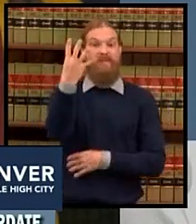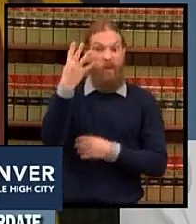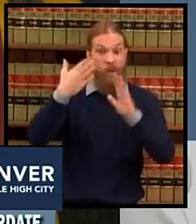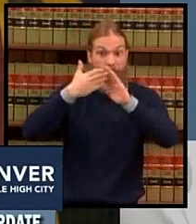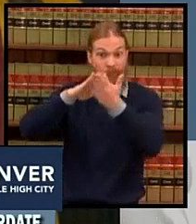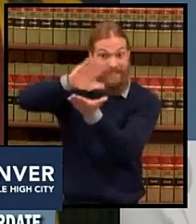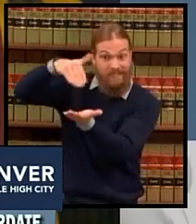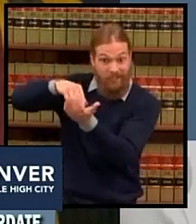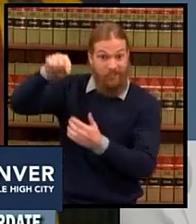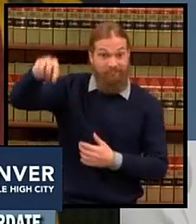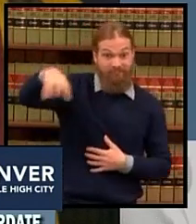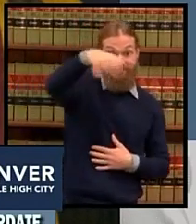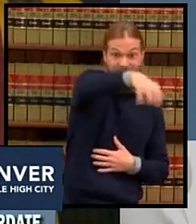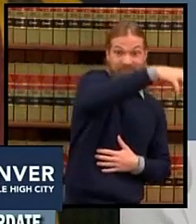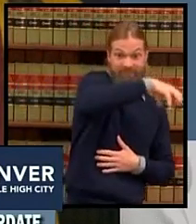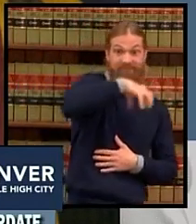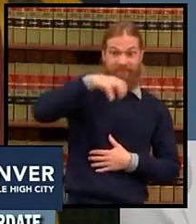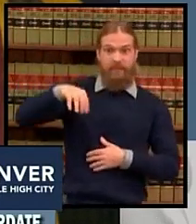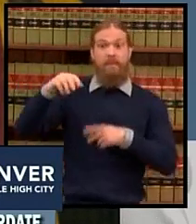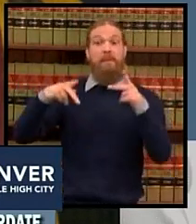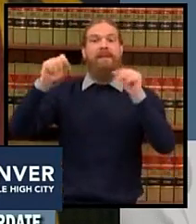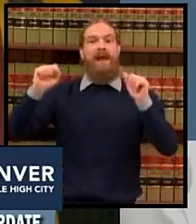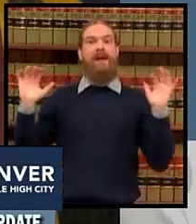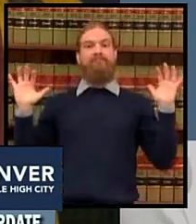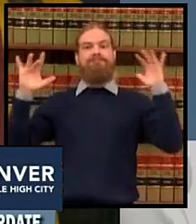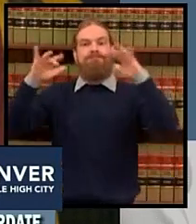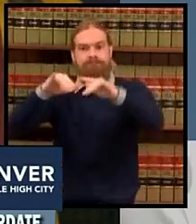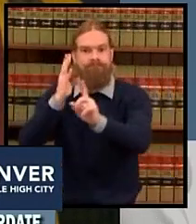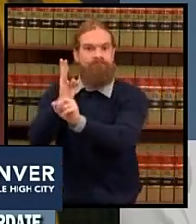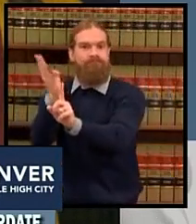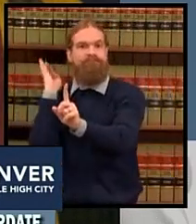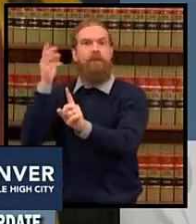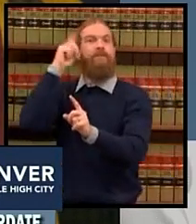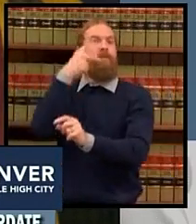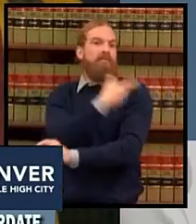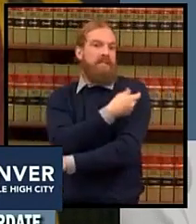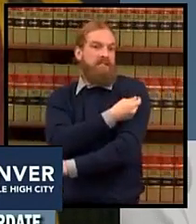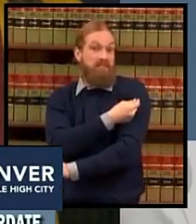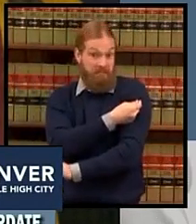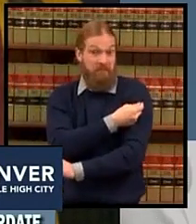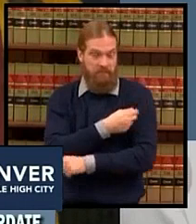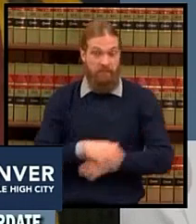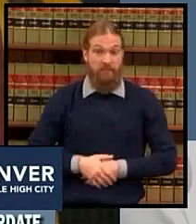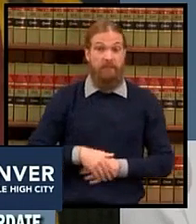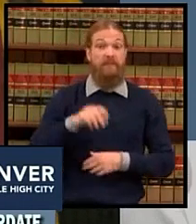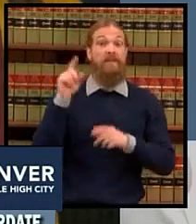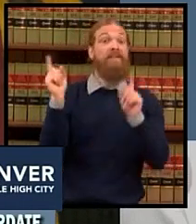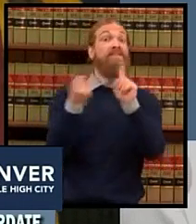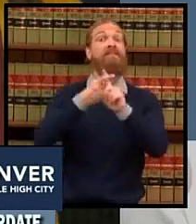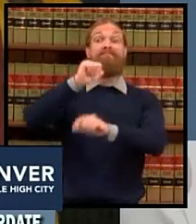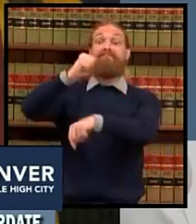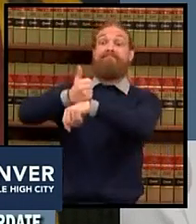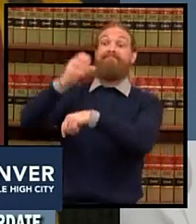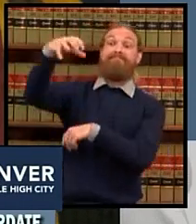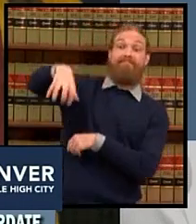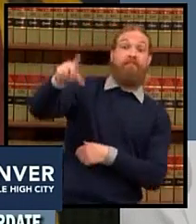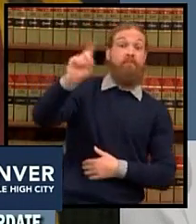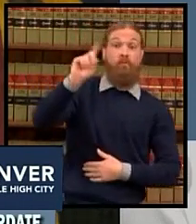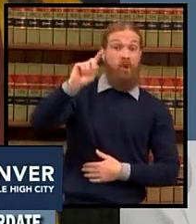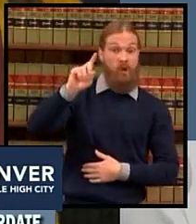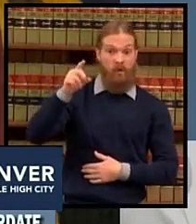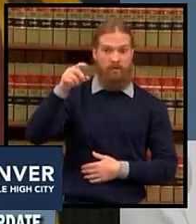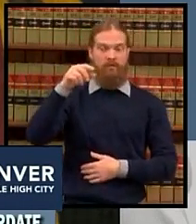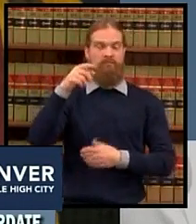are eligible to receive them. Now, the first of those sites will open in Montbello next Thursday, February 18th, with the other